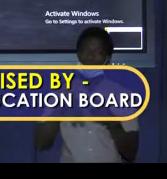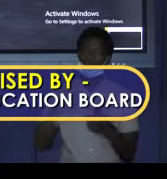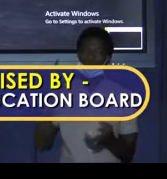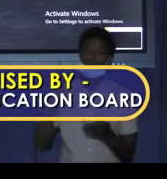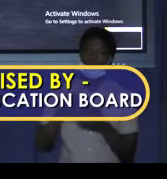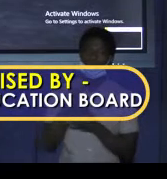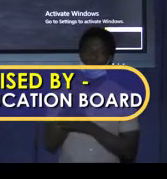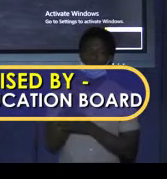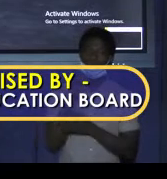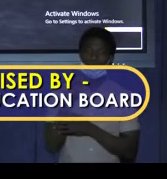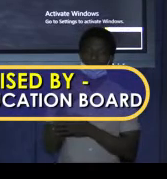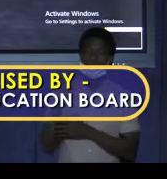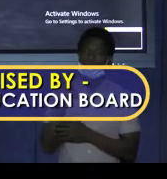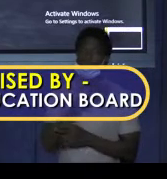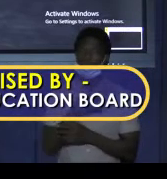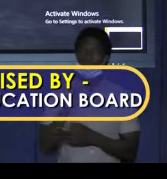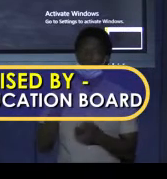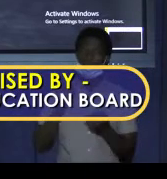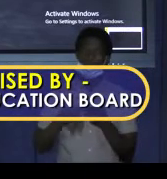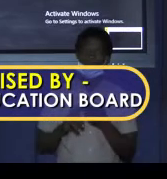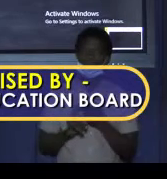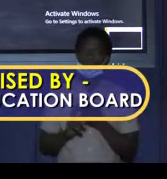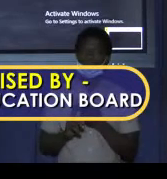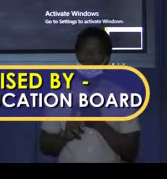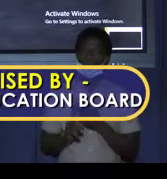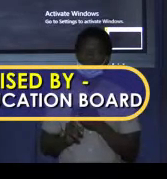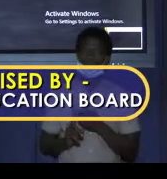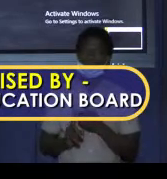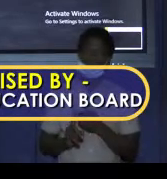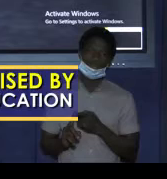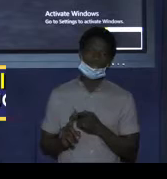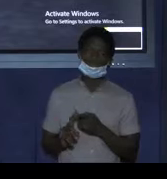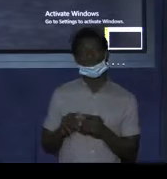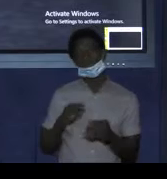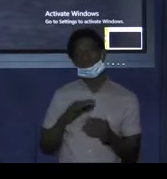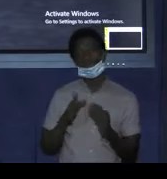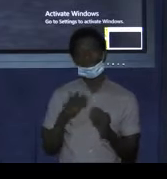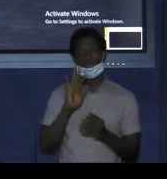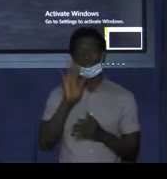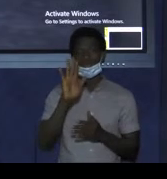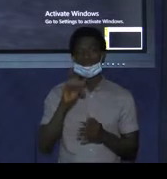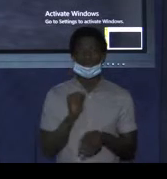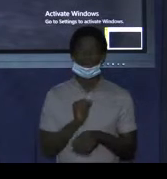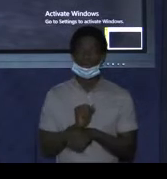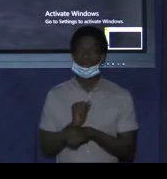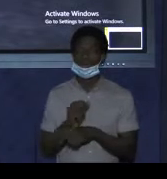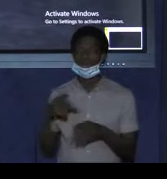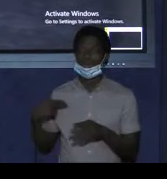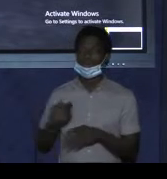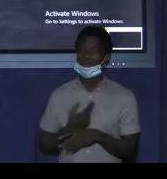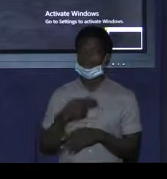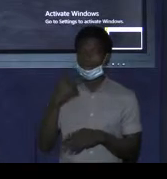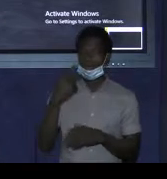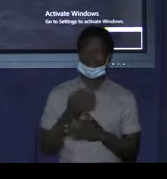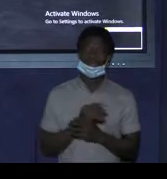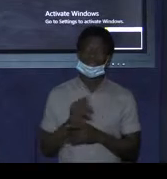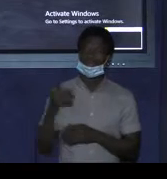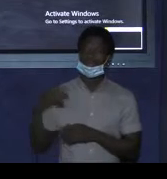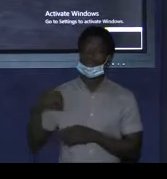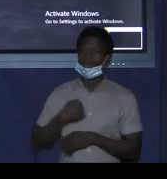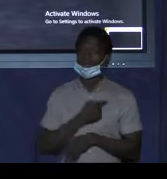ability to reduce fractions and to, tidy up your work. So let's